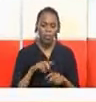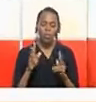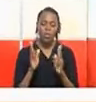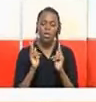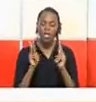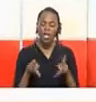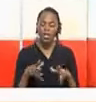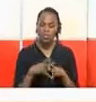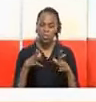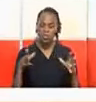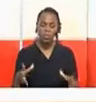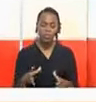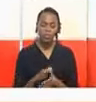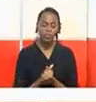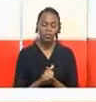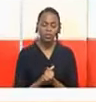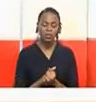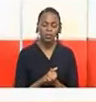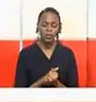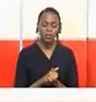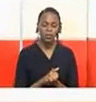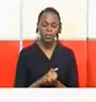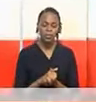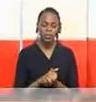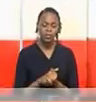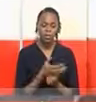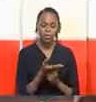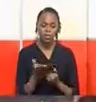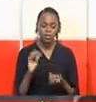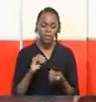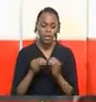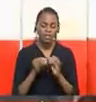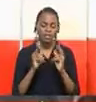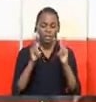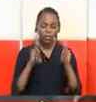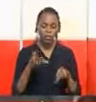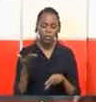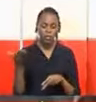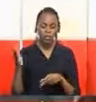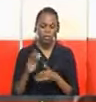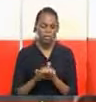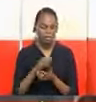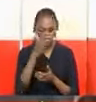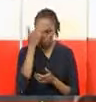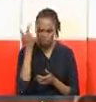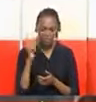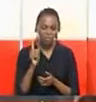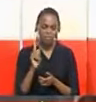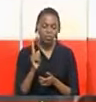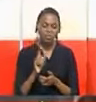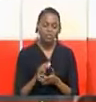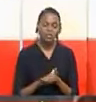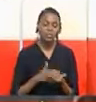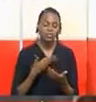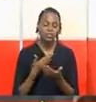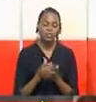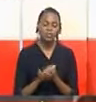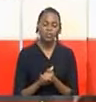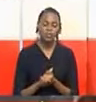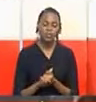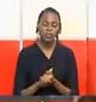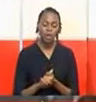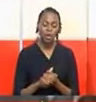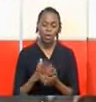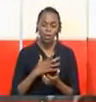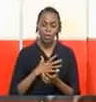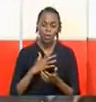All these things that he has done for other people, I never really knew because his charitable works were